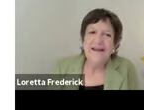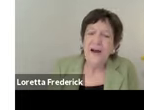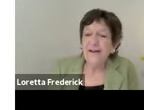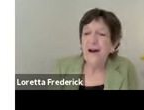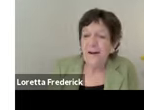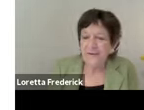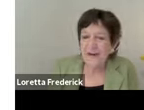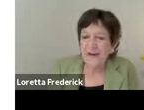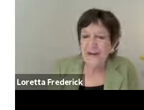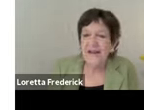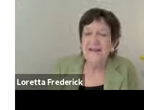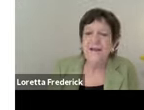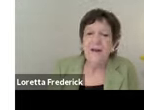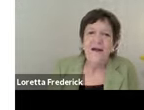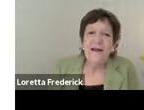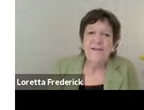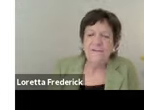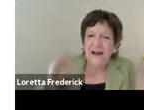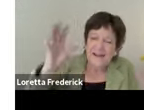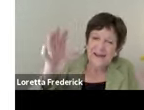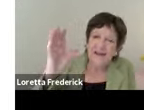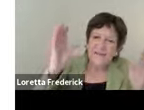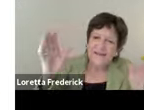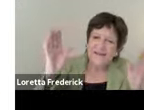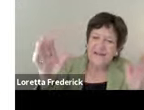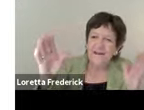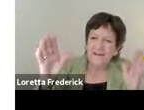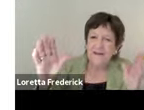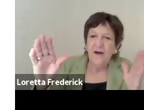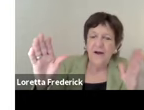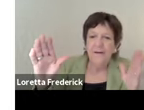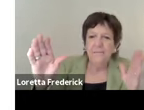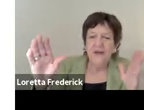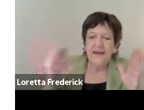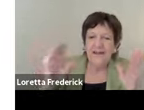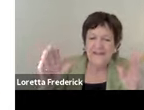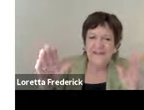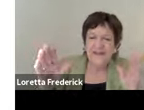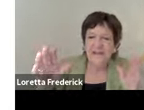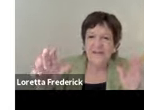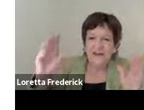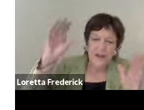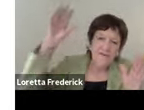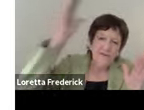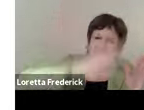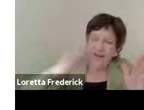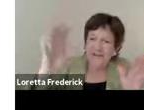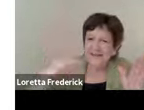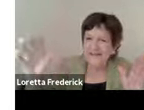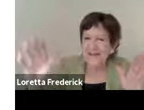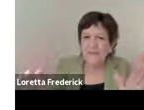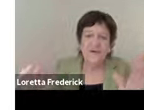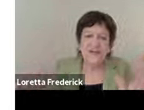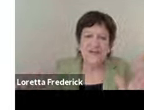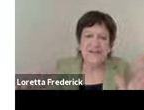we're uncovering and finding in the detailed analysis, and then filling out